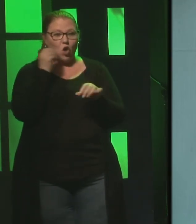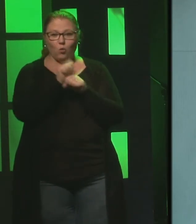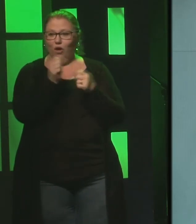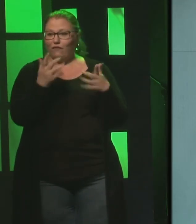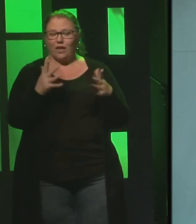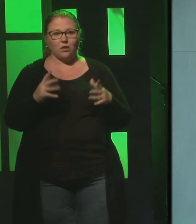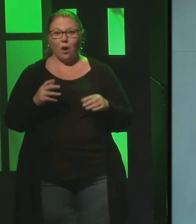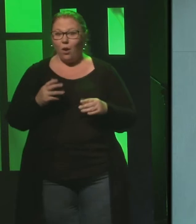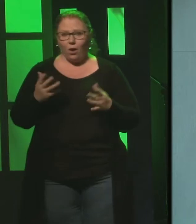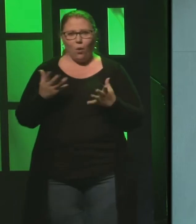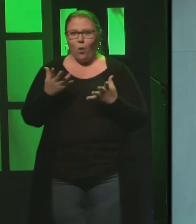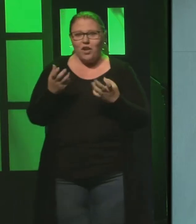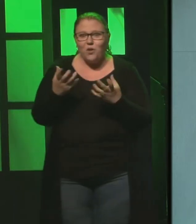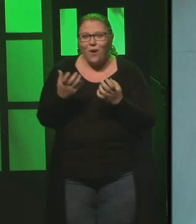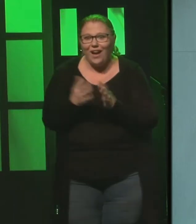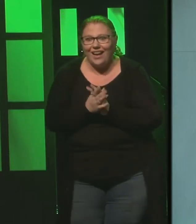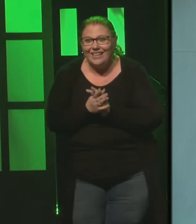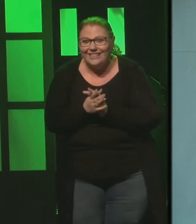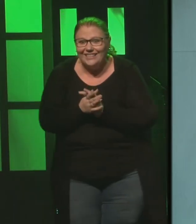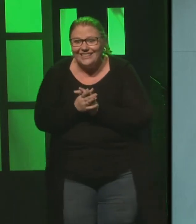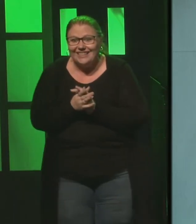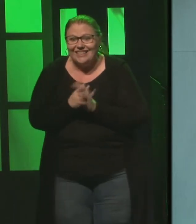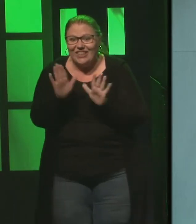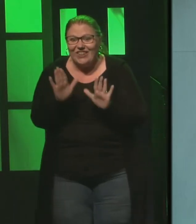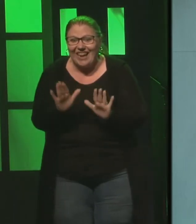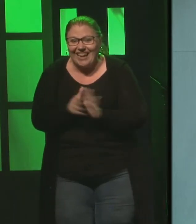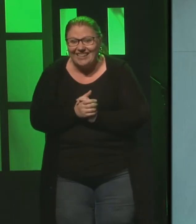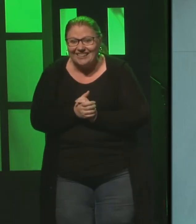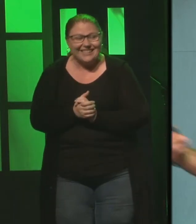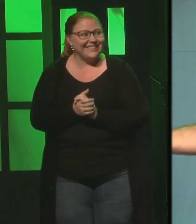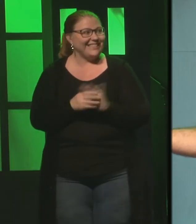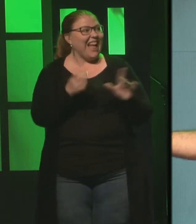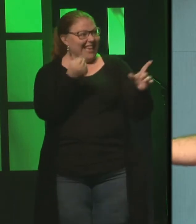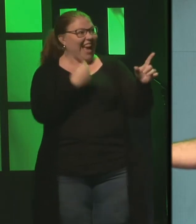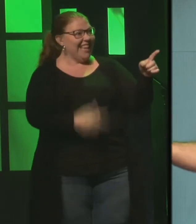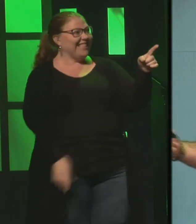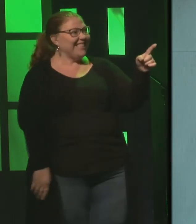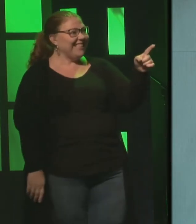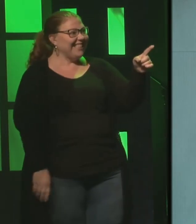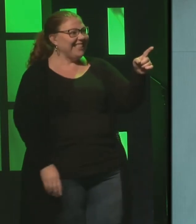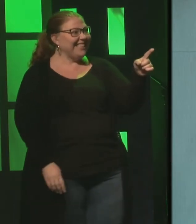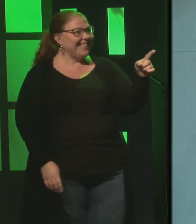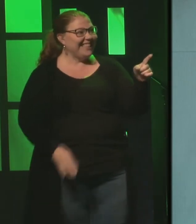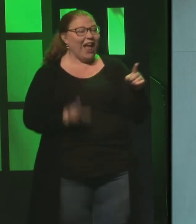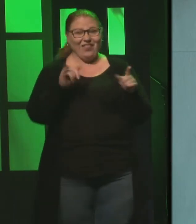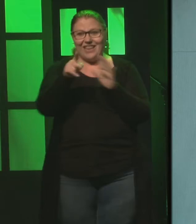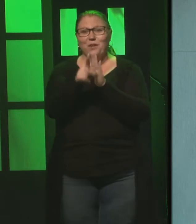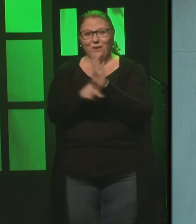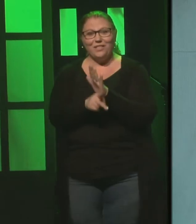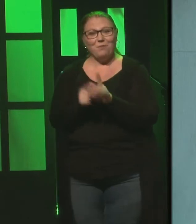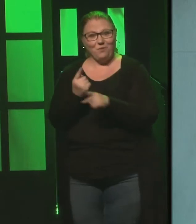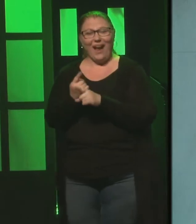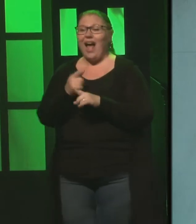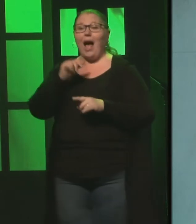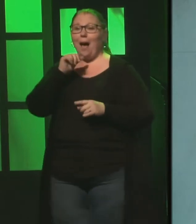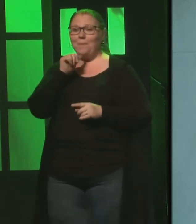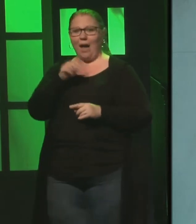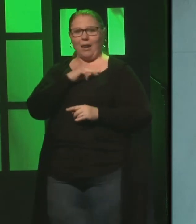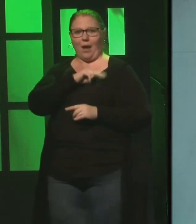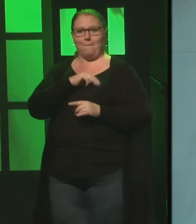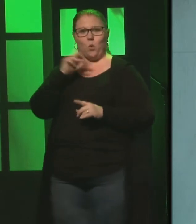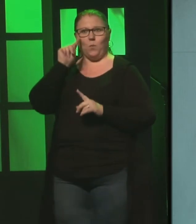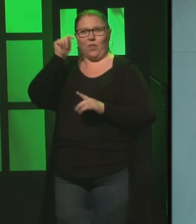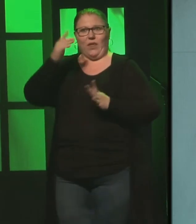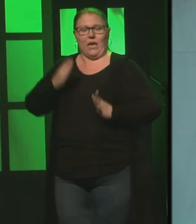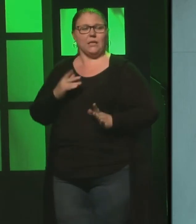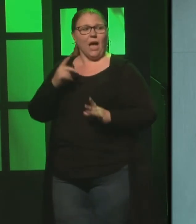what would you like? Right? Yeah, that's how that's the principle, right? Now, again, I'm not a moral theist. I don't